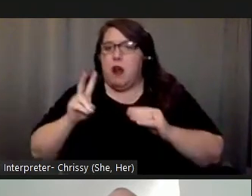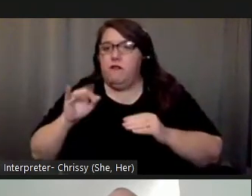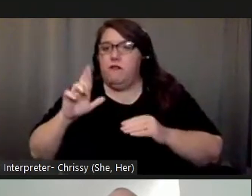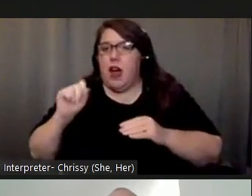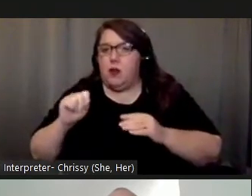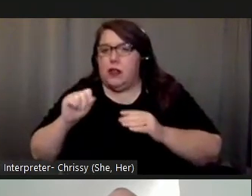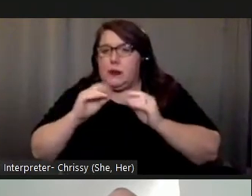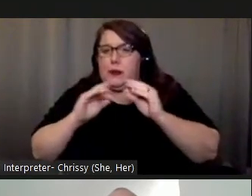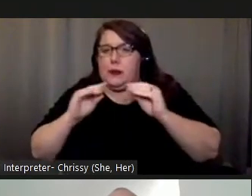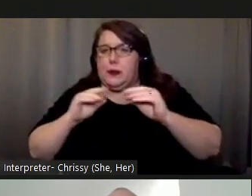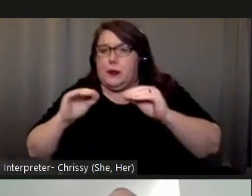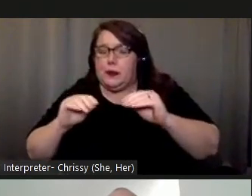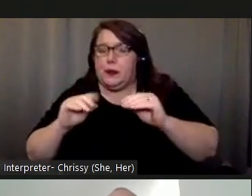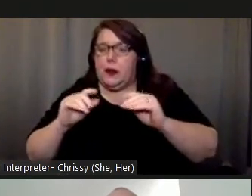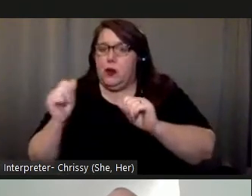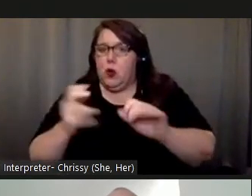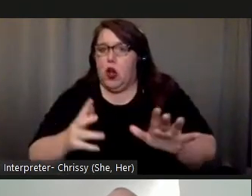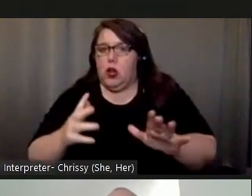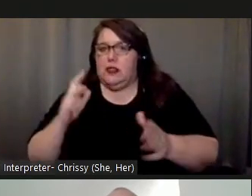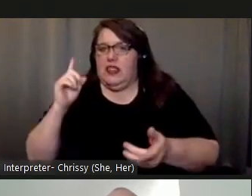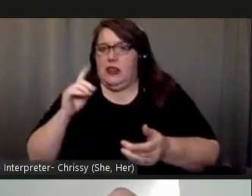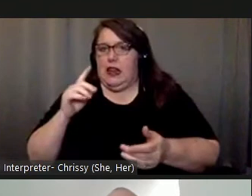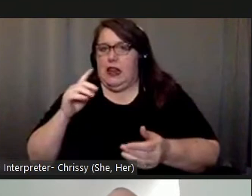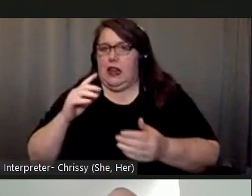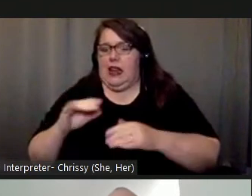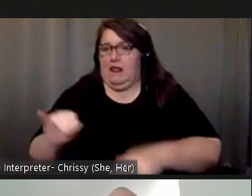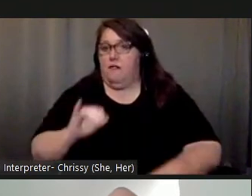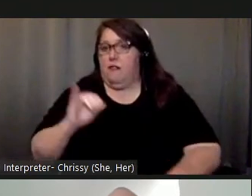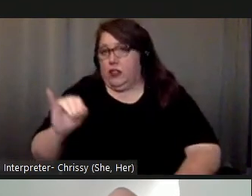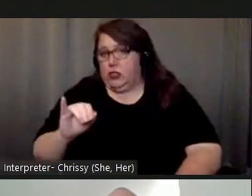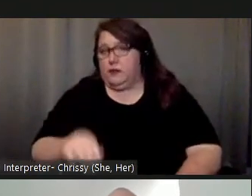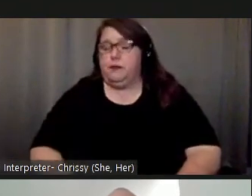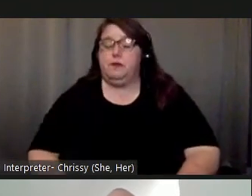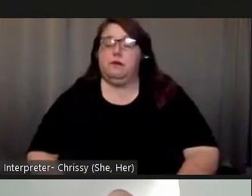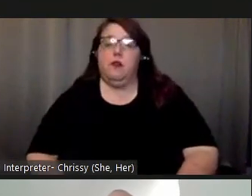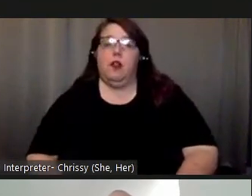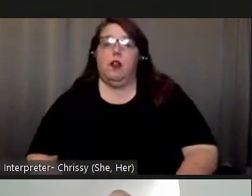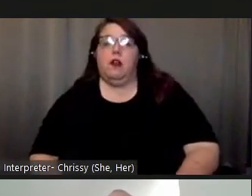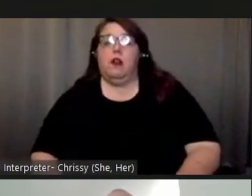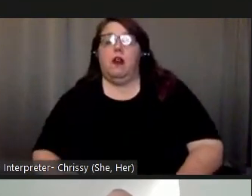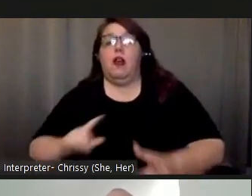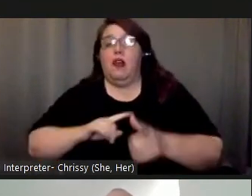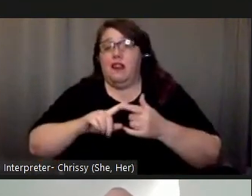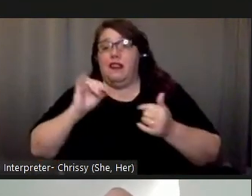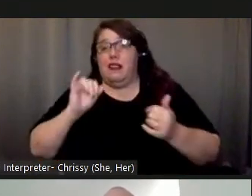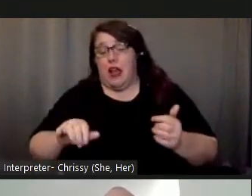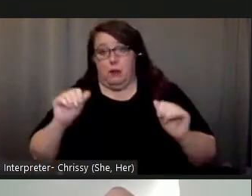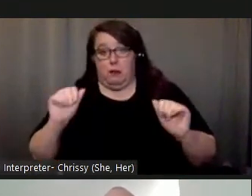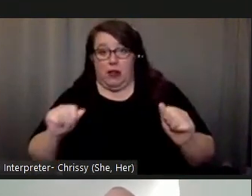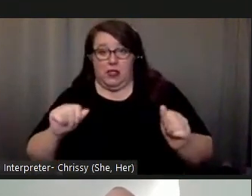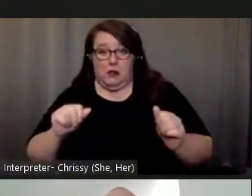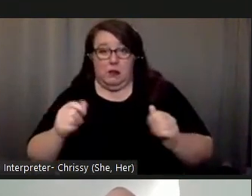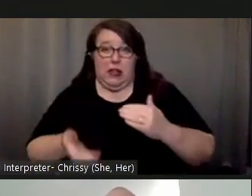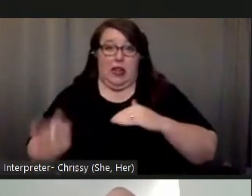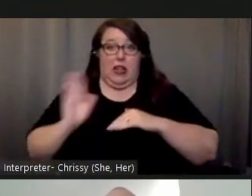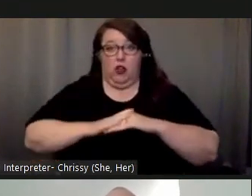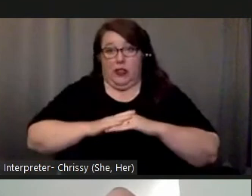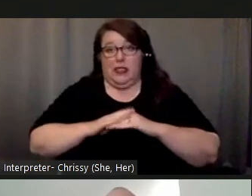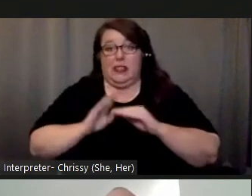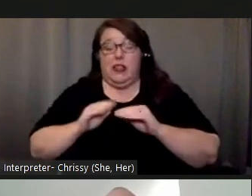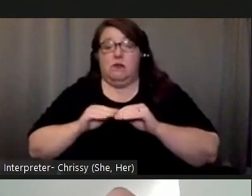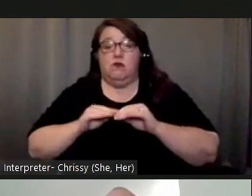able to cause an infection. And again, that translates then to potentially increased transmissibility. Really